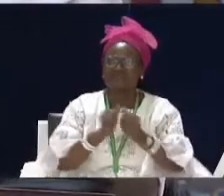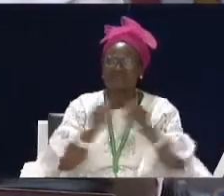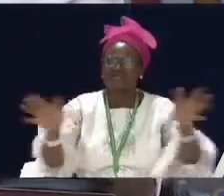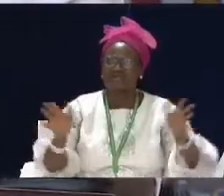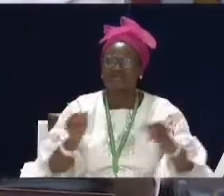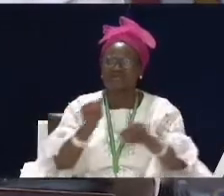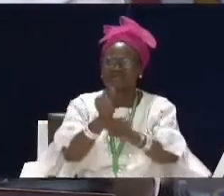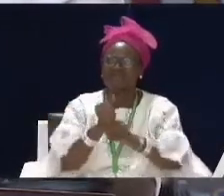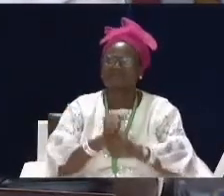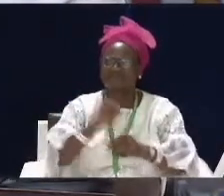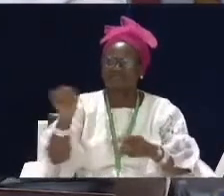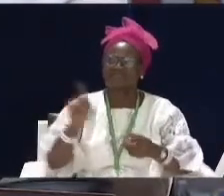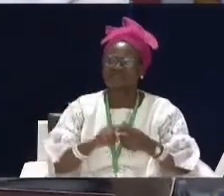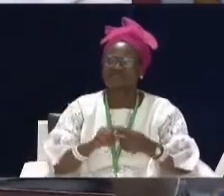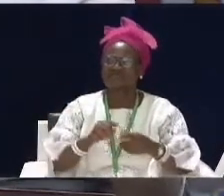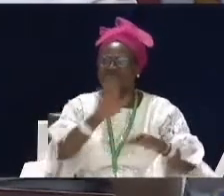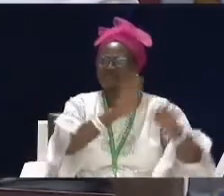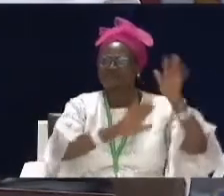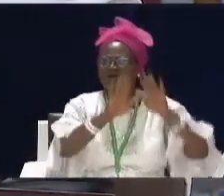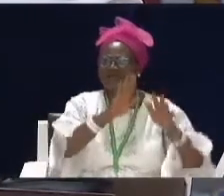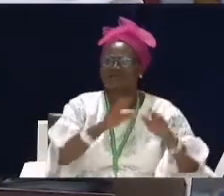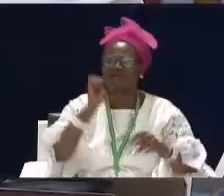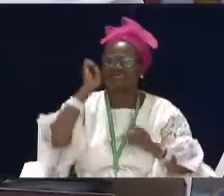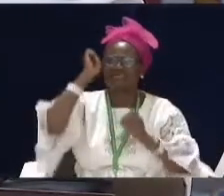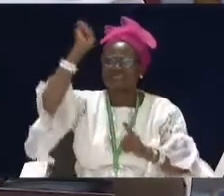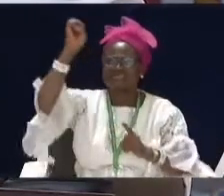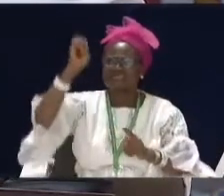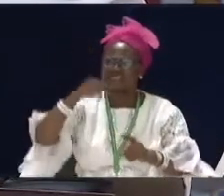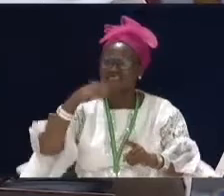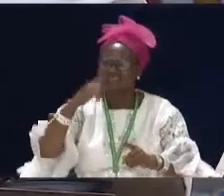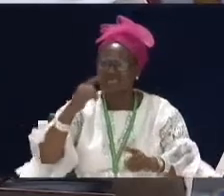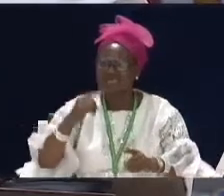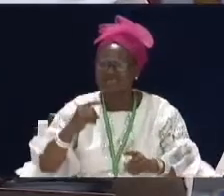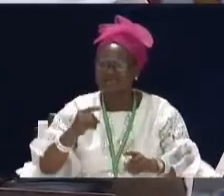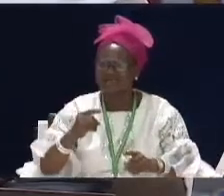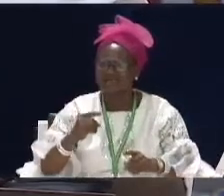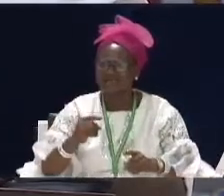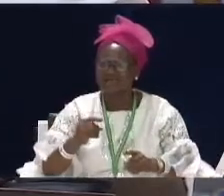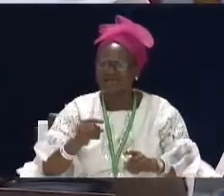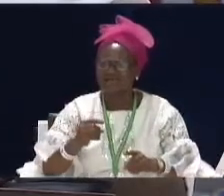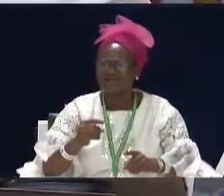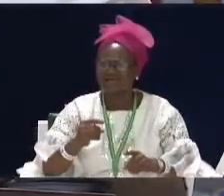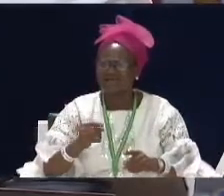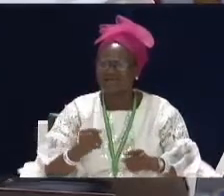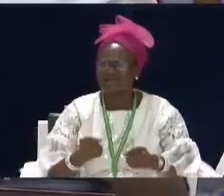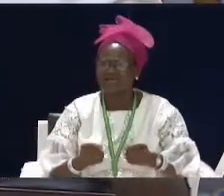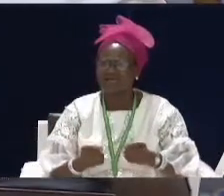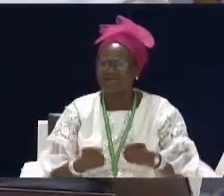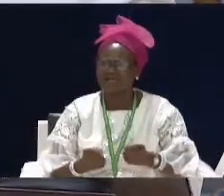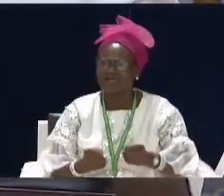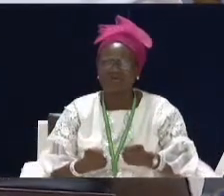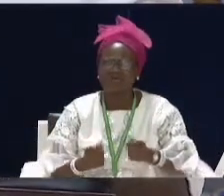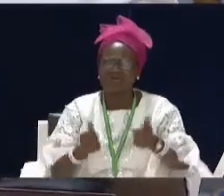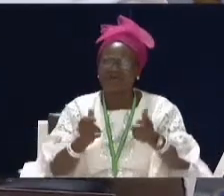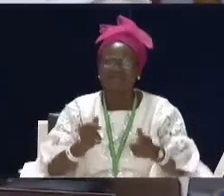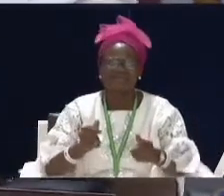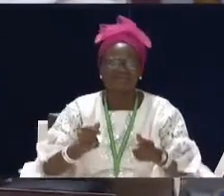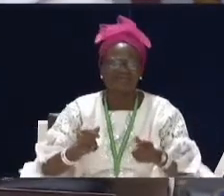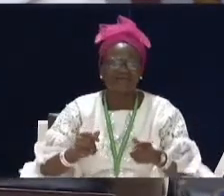He said quite a few balloons will be deflated this year.